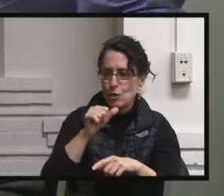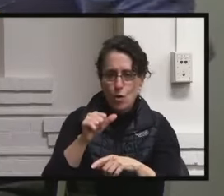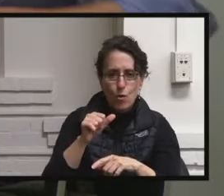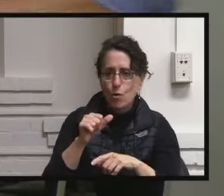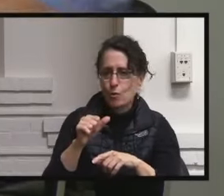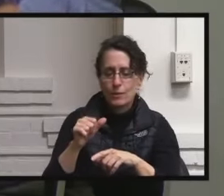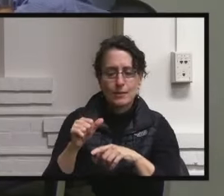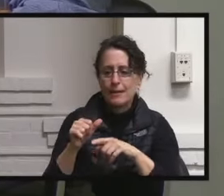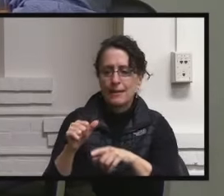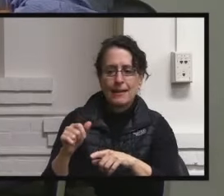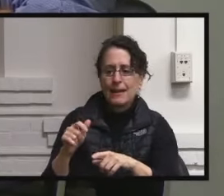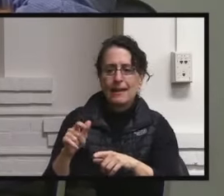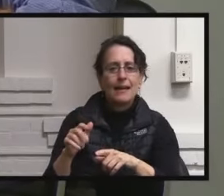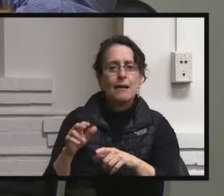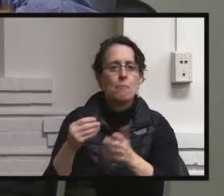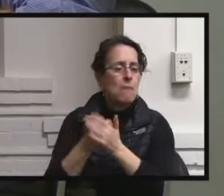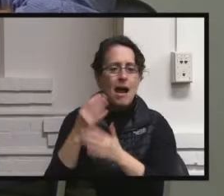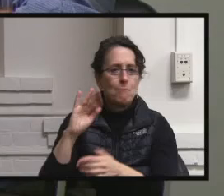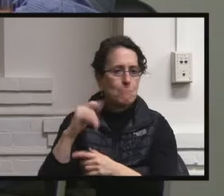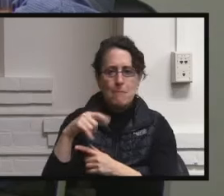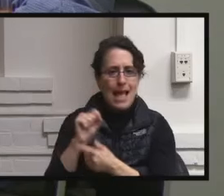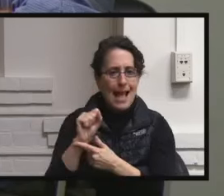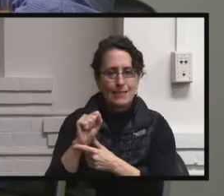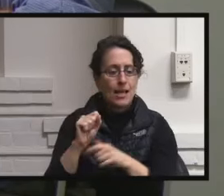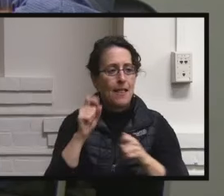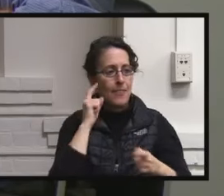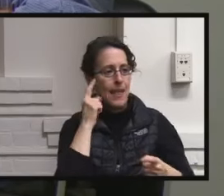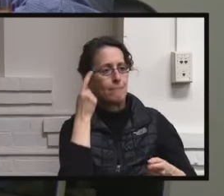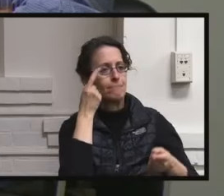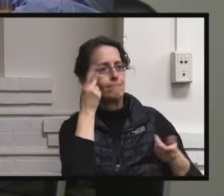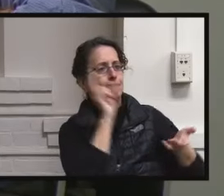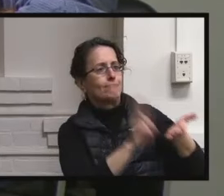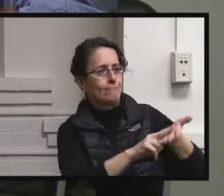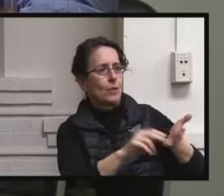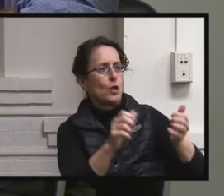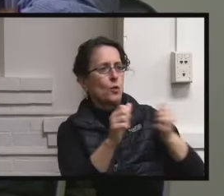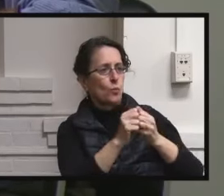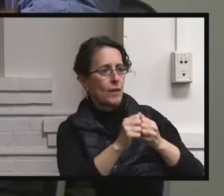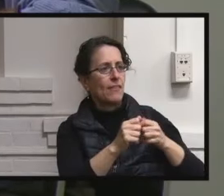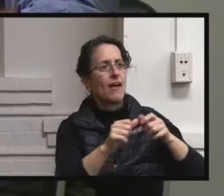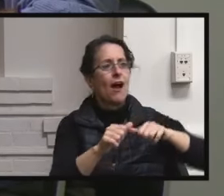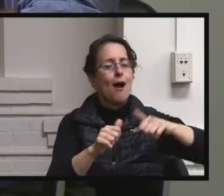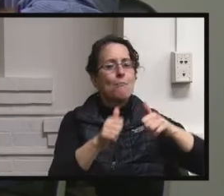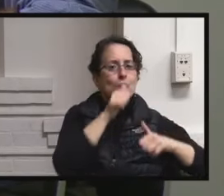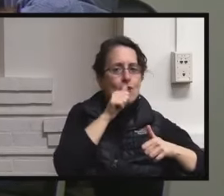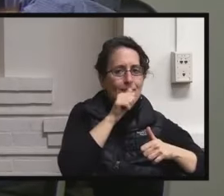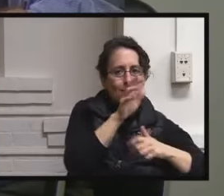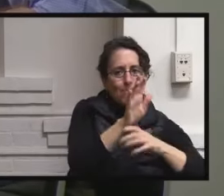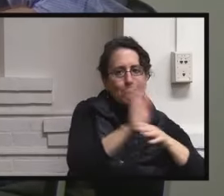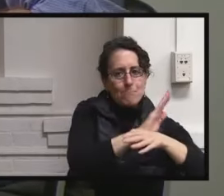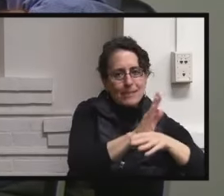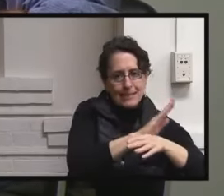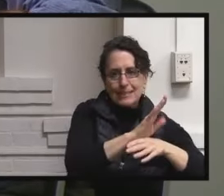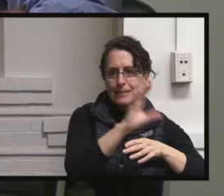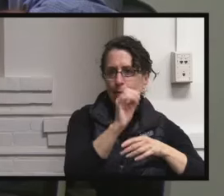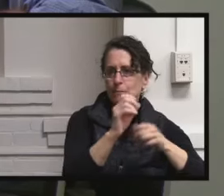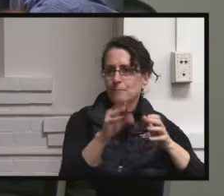commercial contracts with local haulers. The second thing, and perhaps more important than that, I spoke with Steve Lasauskas,